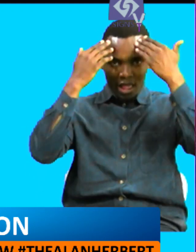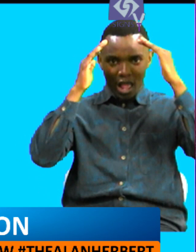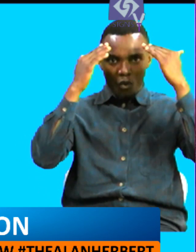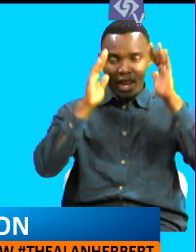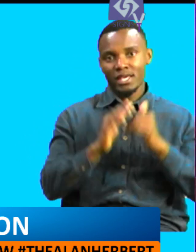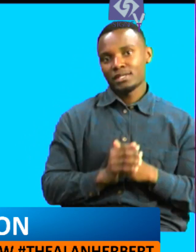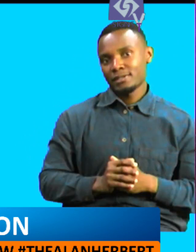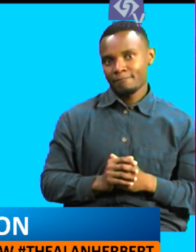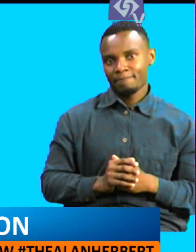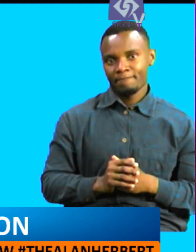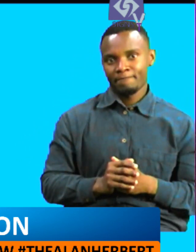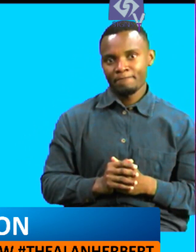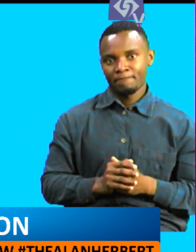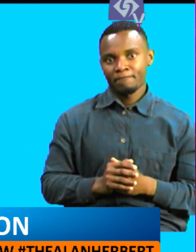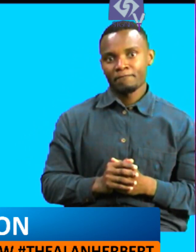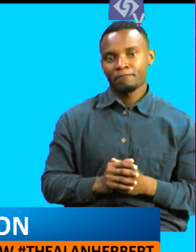self-awareness and